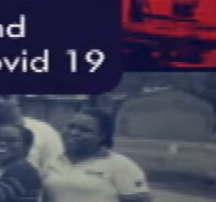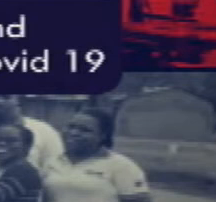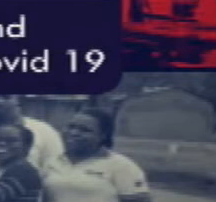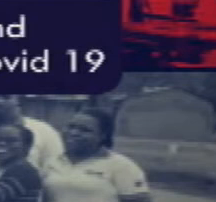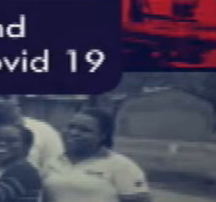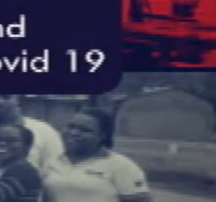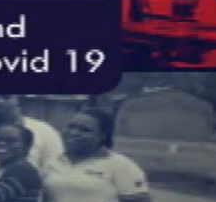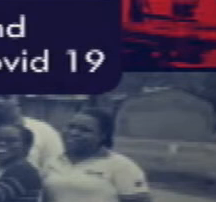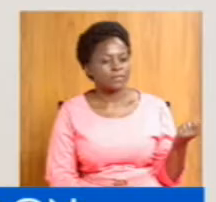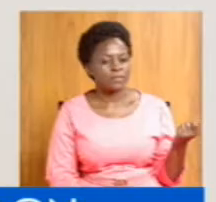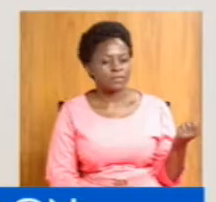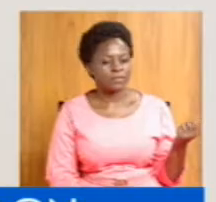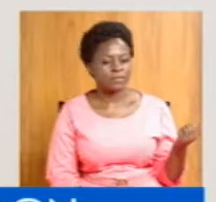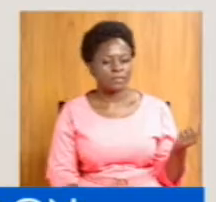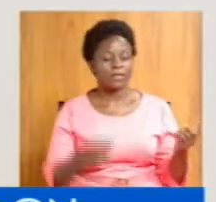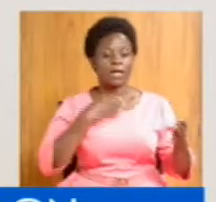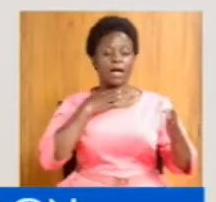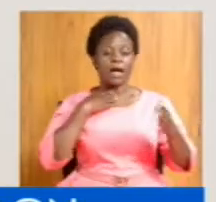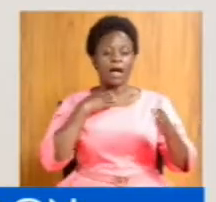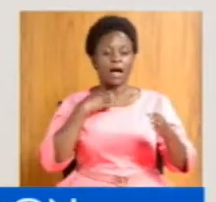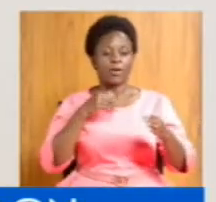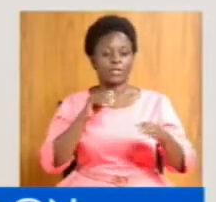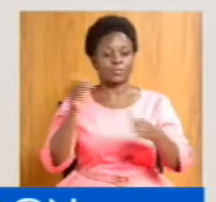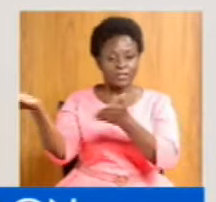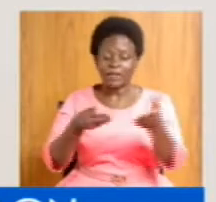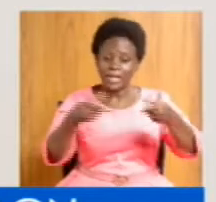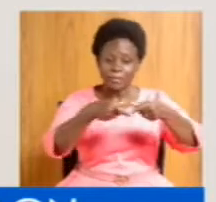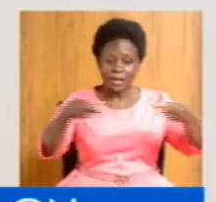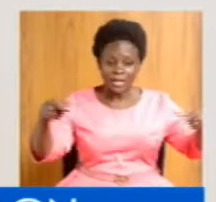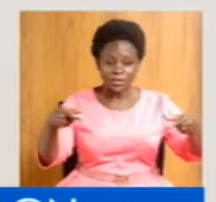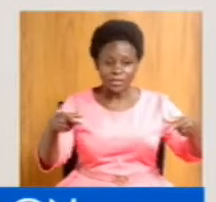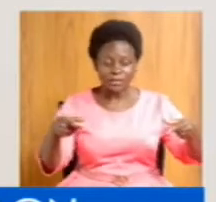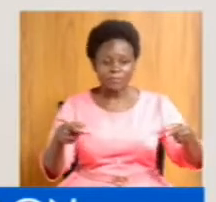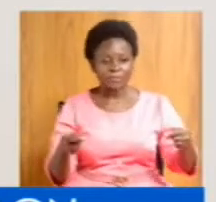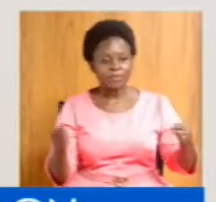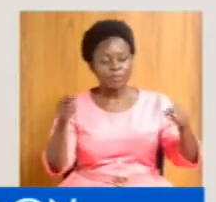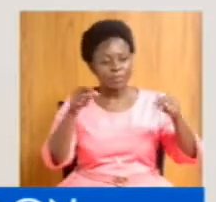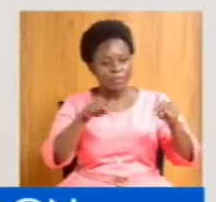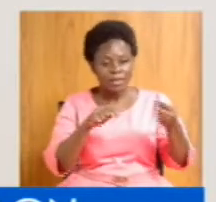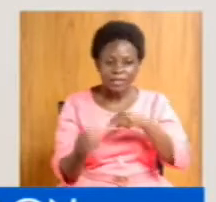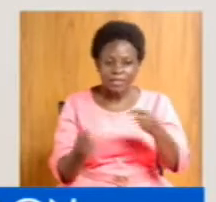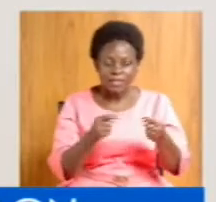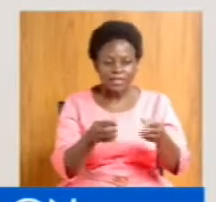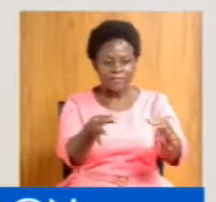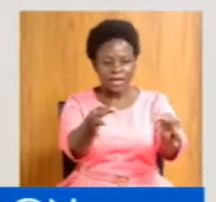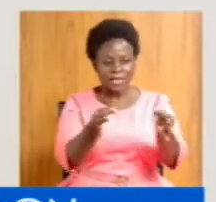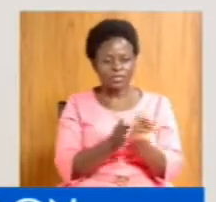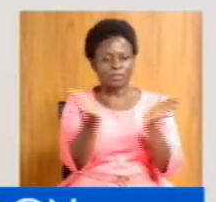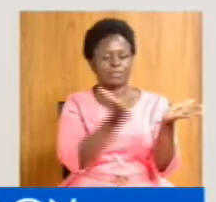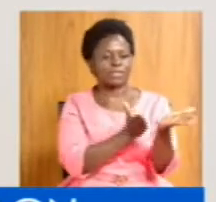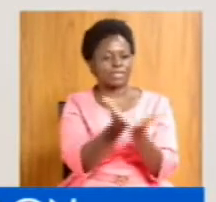now moving on I want to call the panelists to take their seats they will be discussing financing for public services